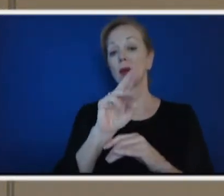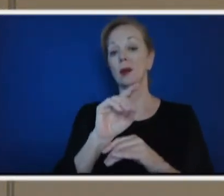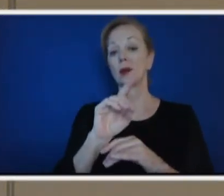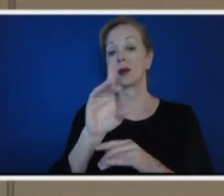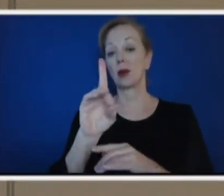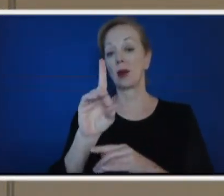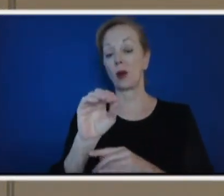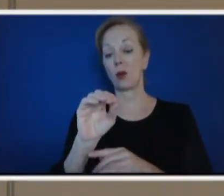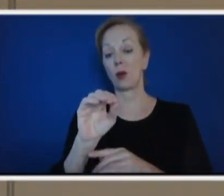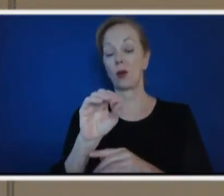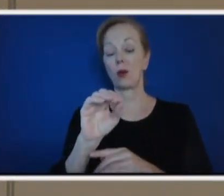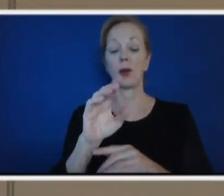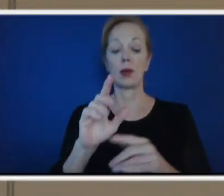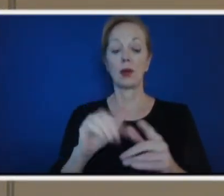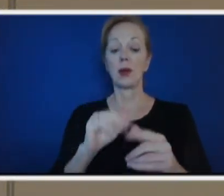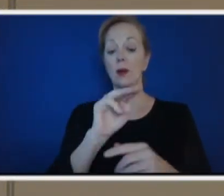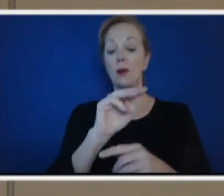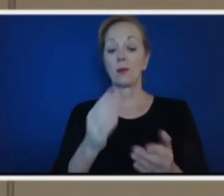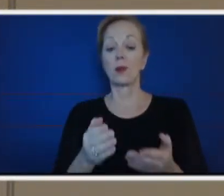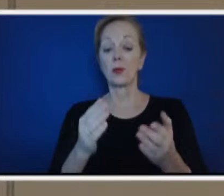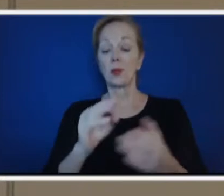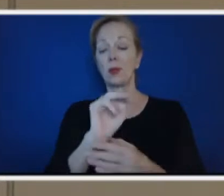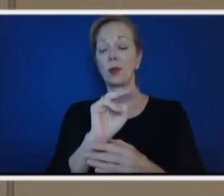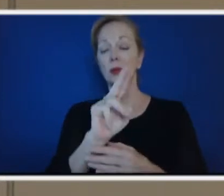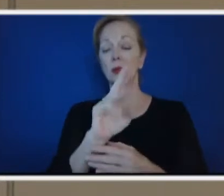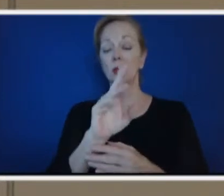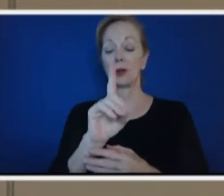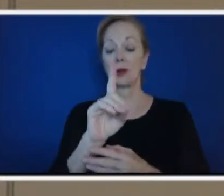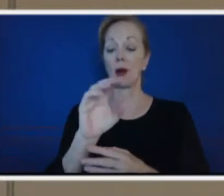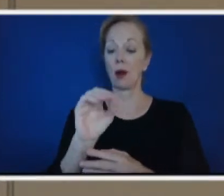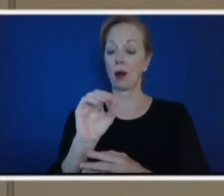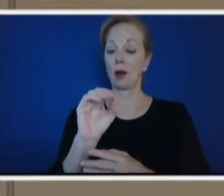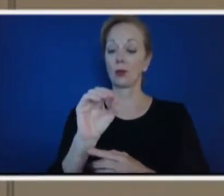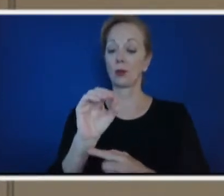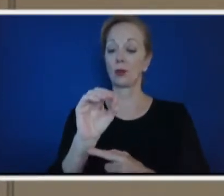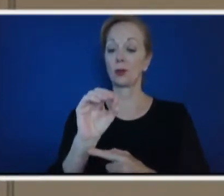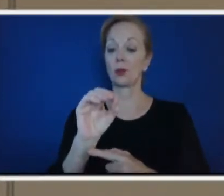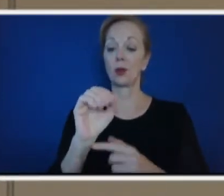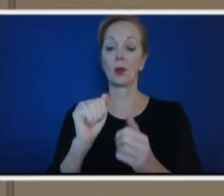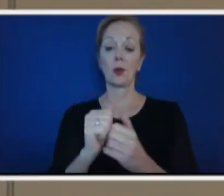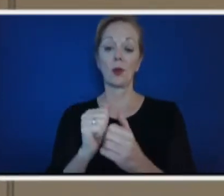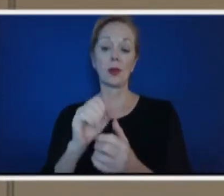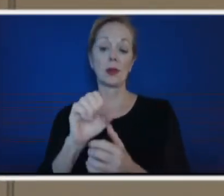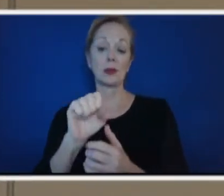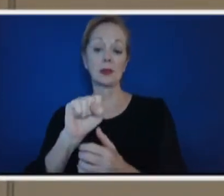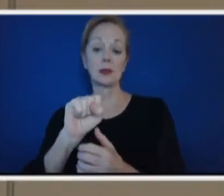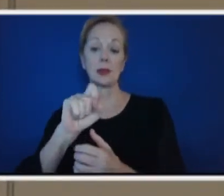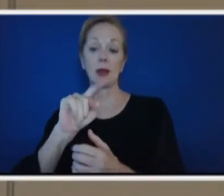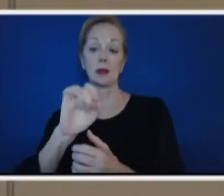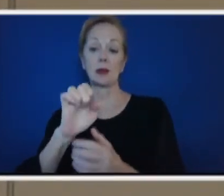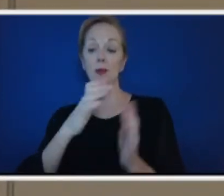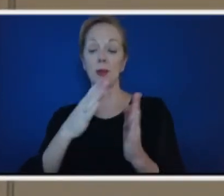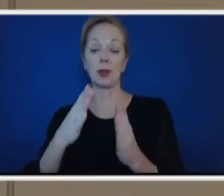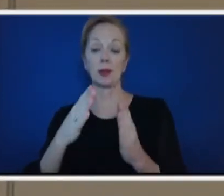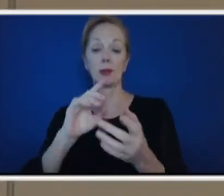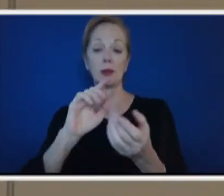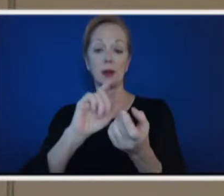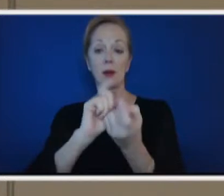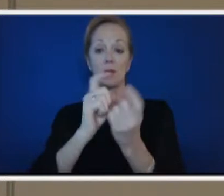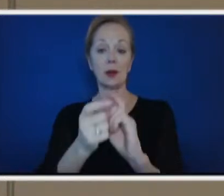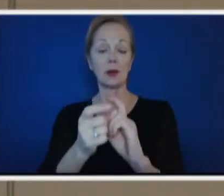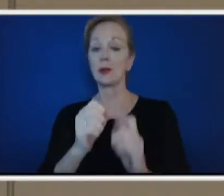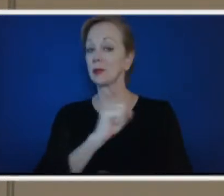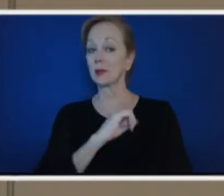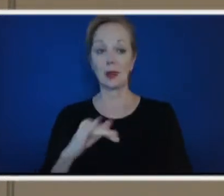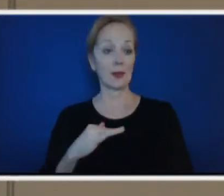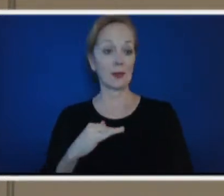proposed zoning is MUD O SPA, mixed-use development optional with a site plan amendment. Staff does not recommend approval of this